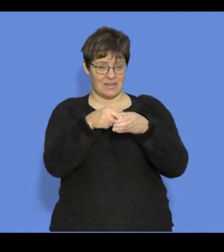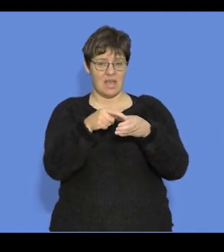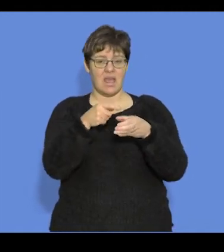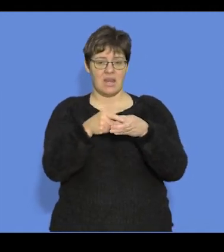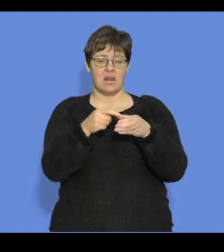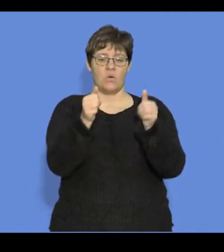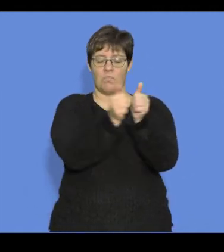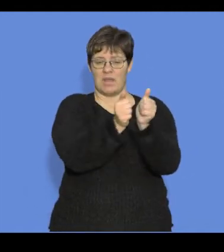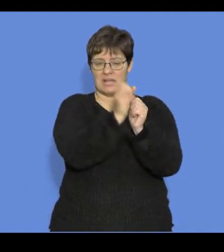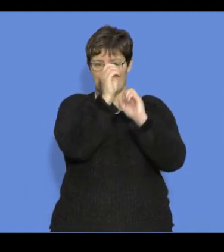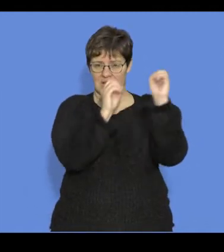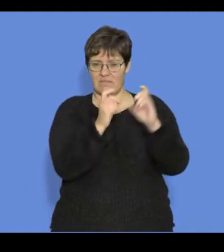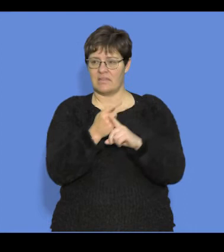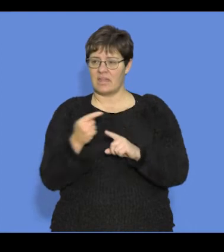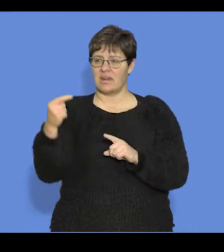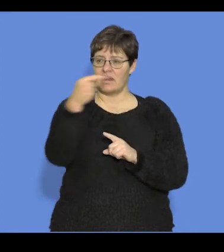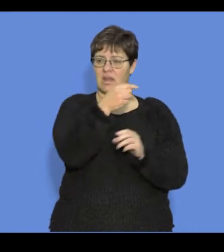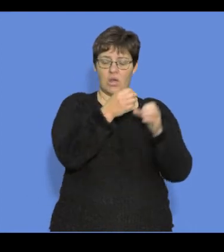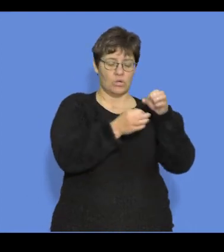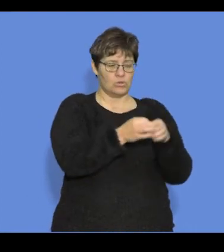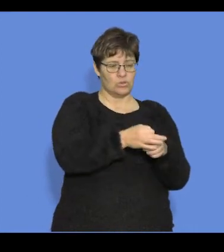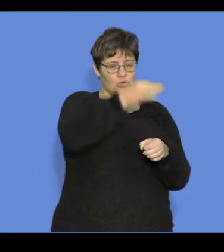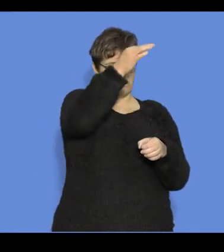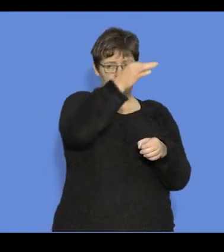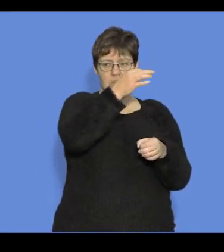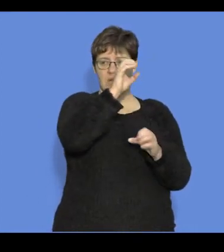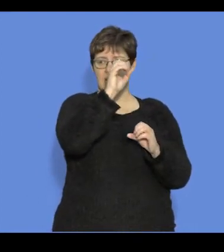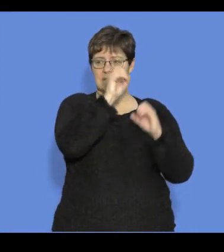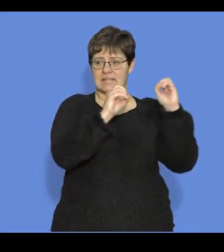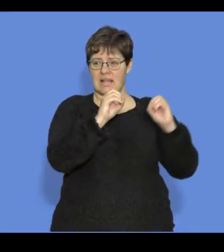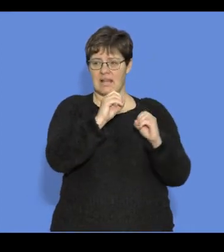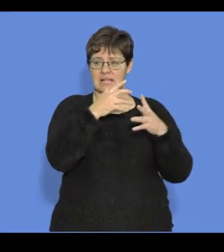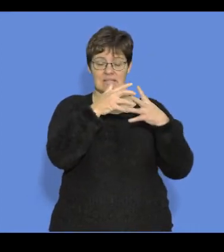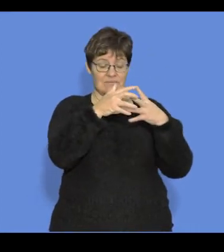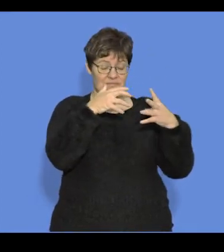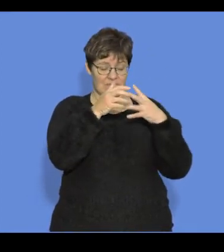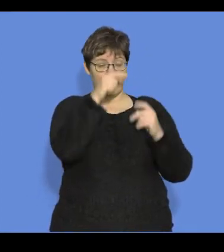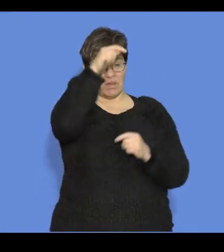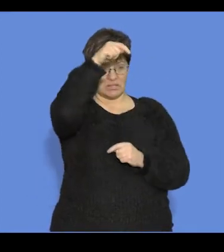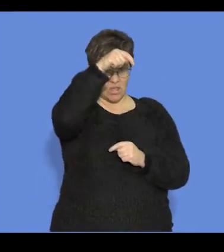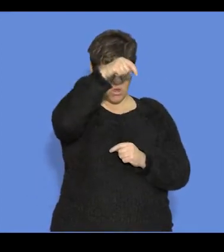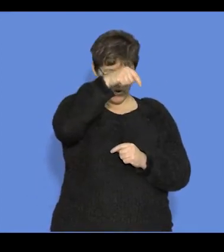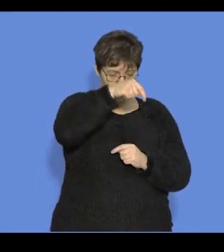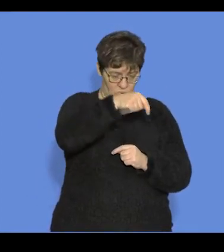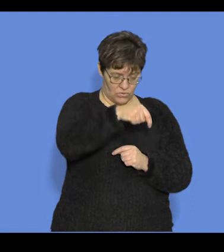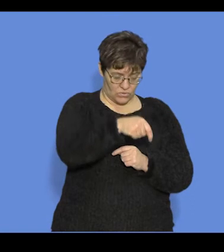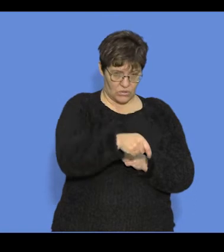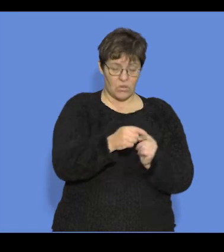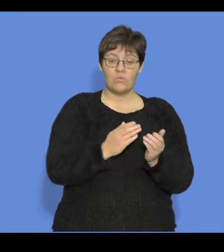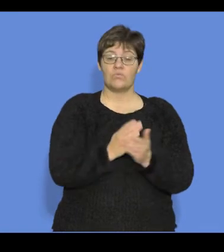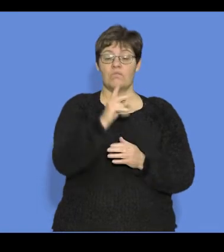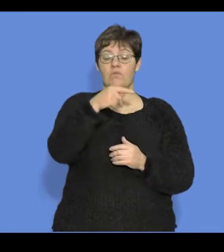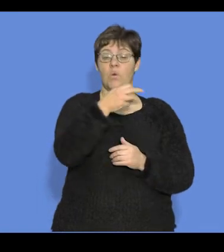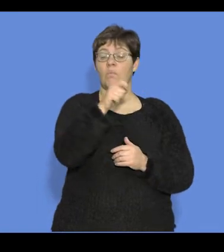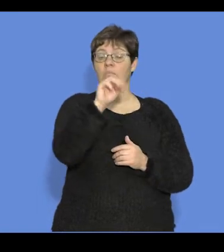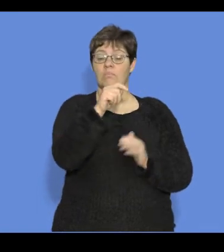sieve tube cell, and the sieve tube cell then moves it all the way down in the phloem to the